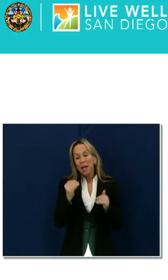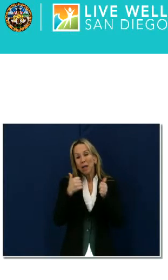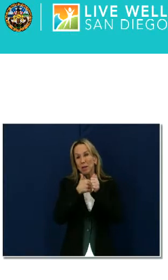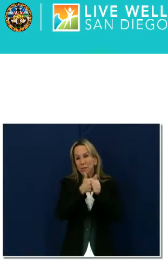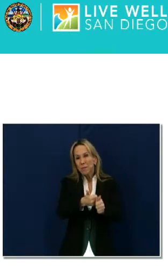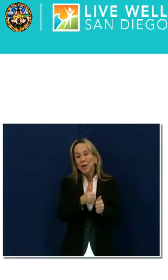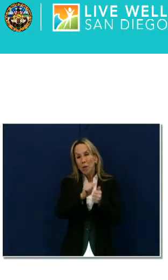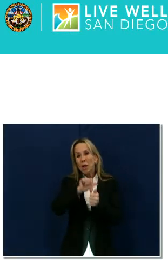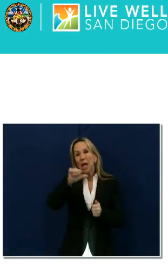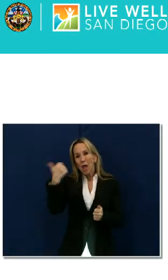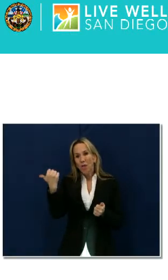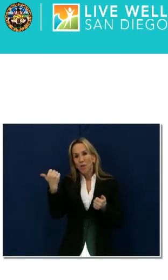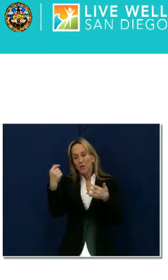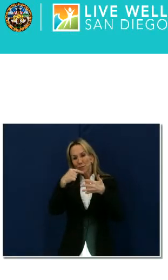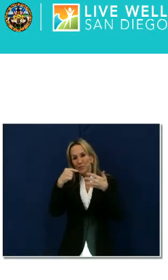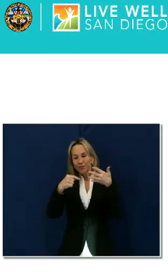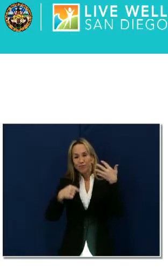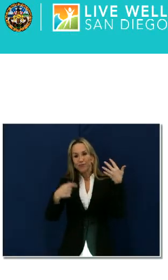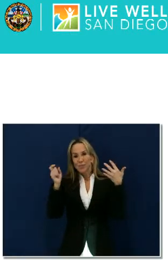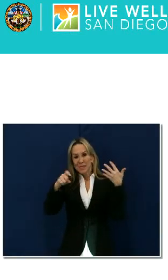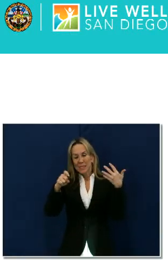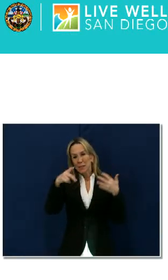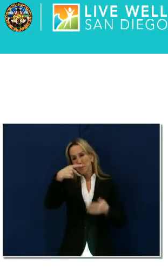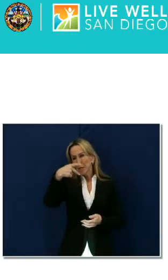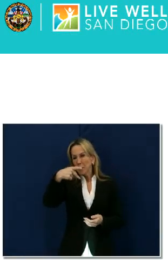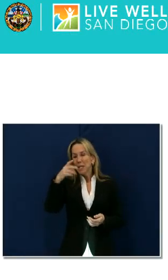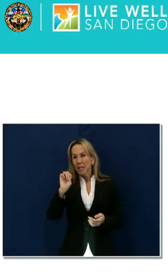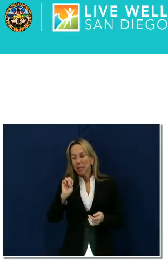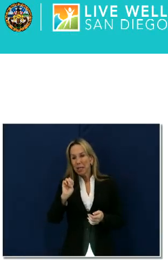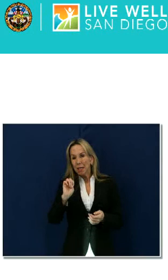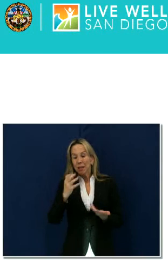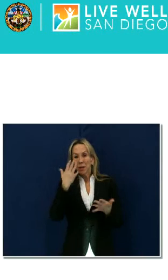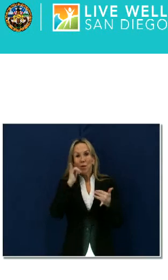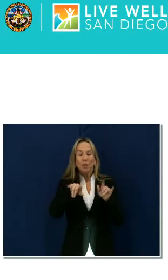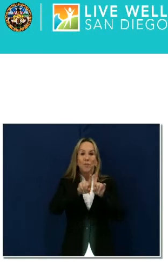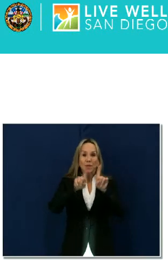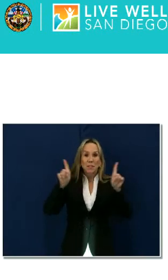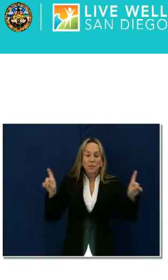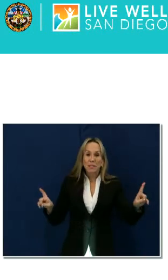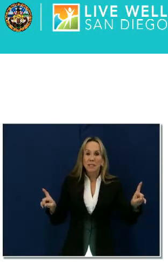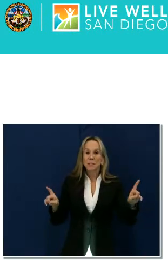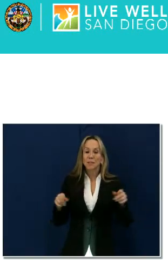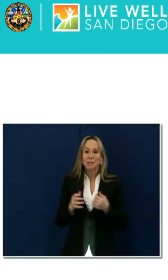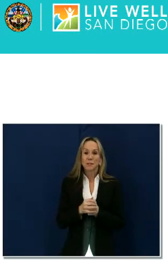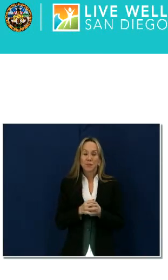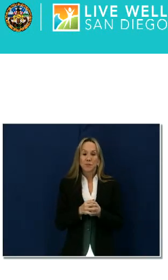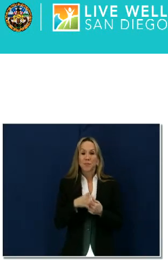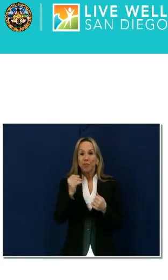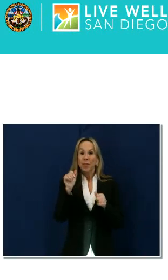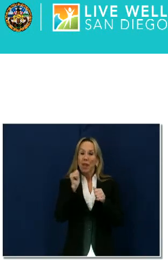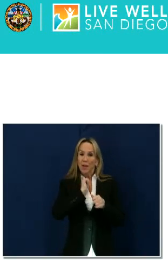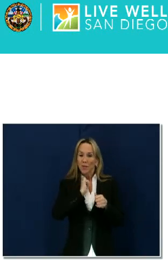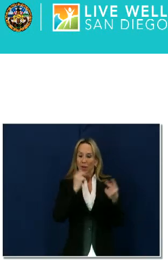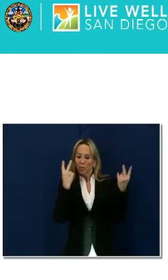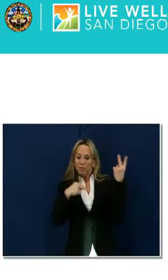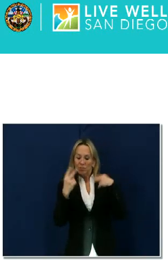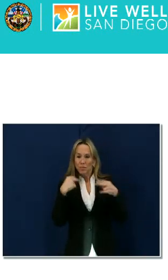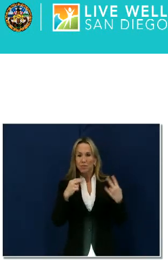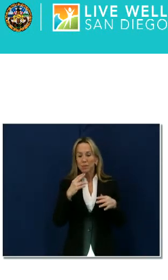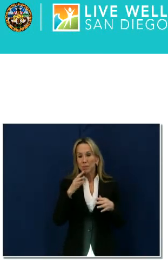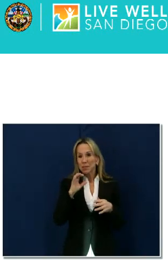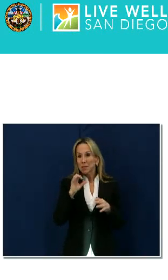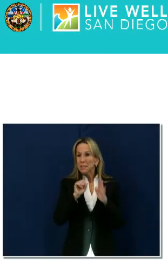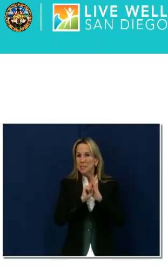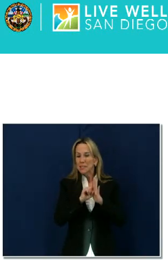comply with other necessary PPE requirements, maintain physical distance, and self-monitoring symptoms. Now,